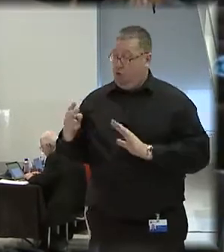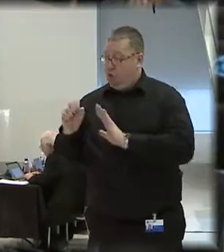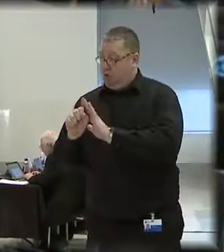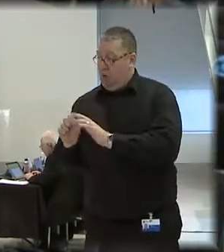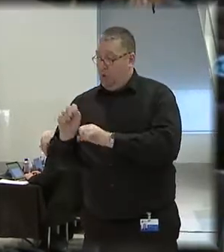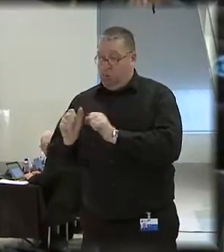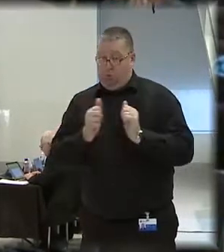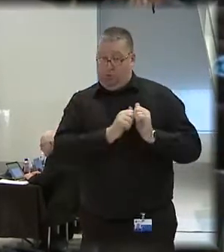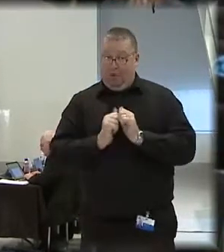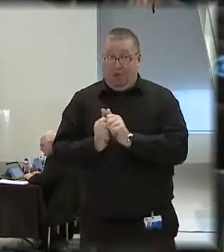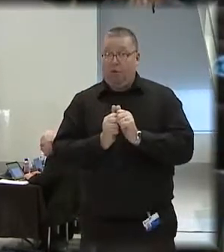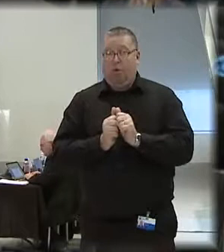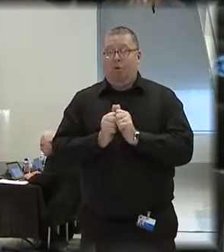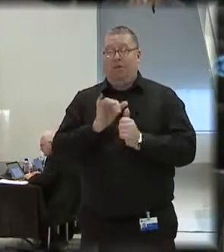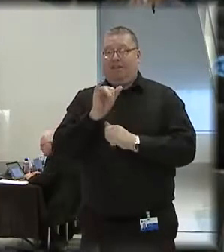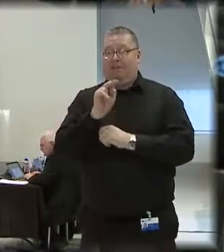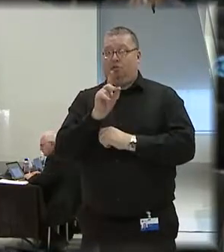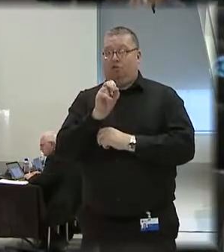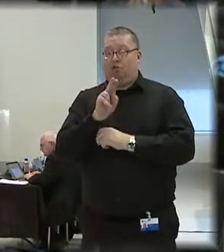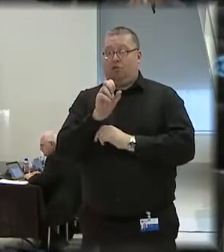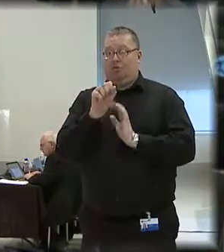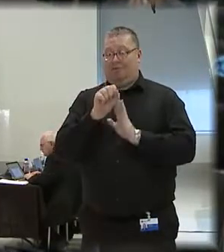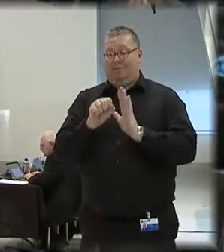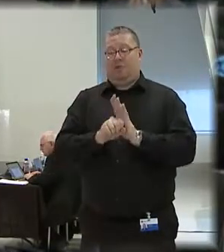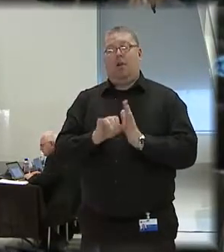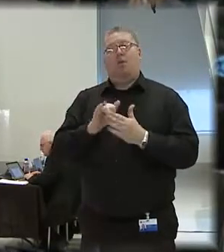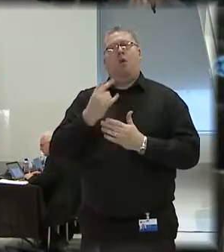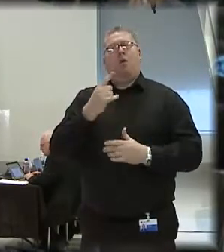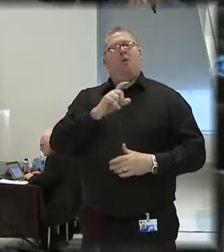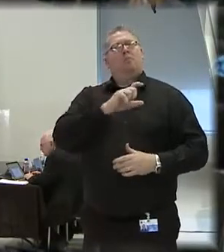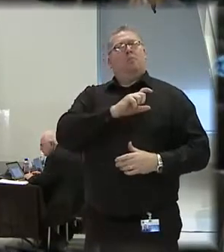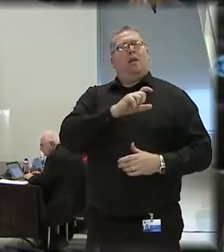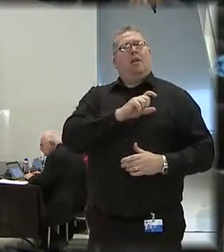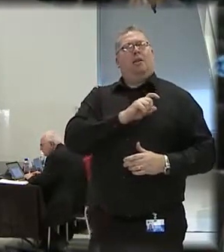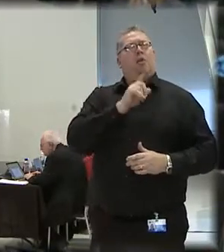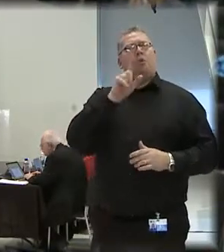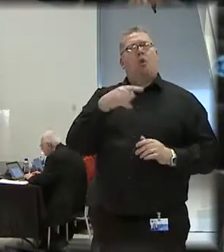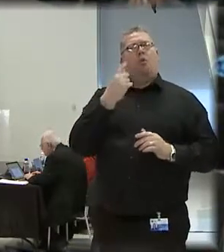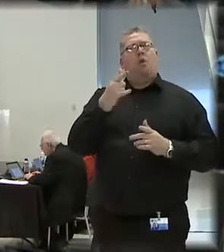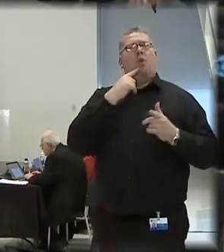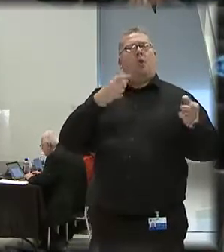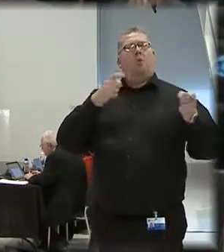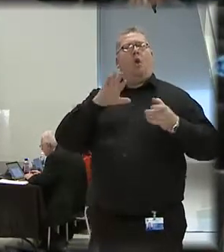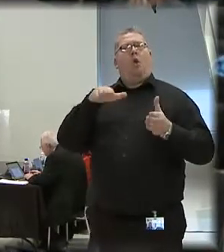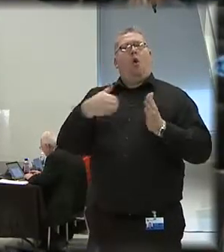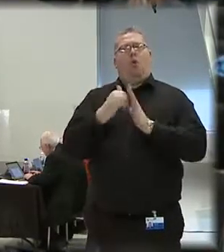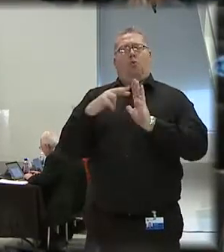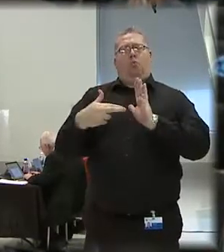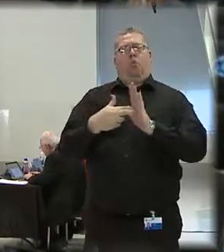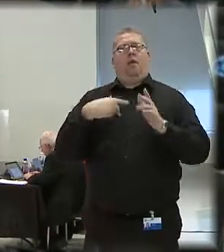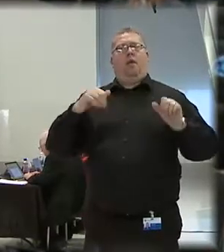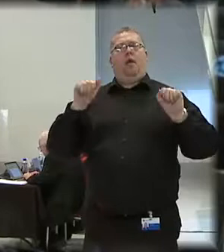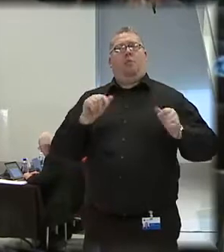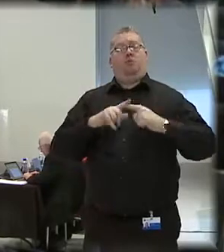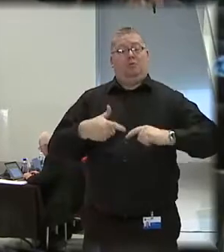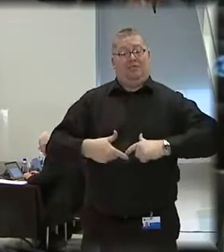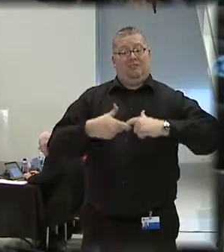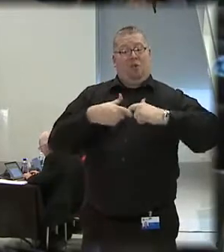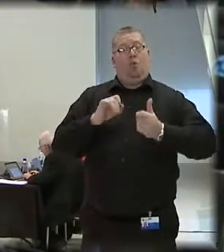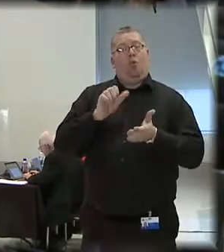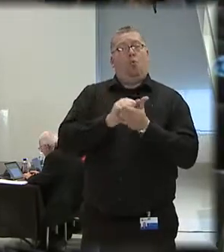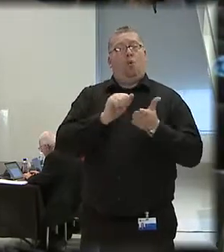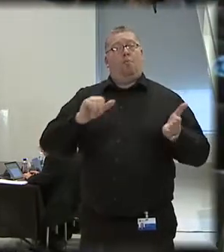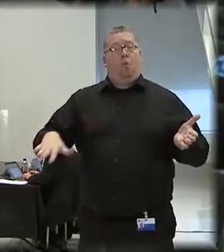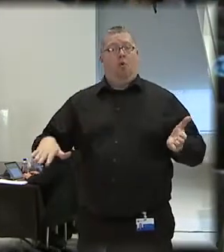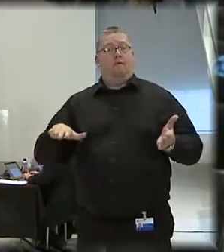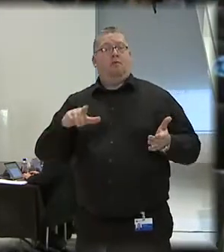commissions. Law enforcement is one of the few professions without a regulated statewide board in every state that is able to suspend or remove police